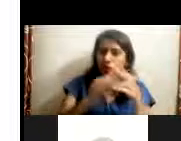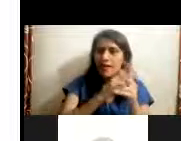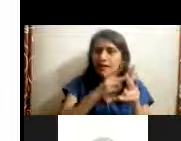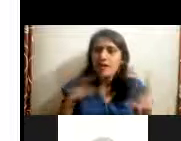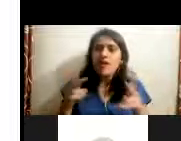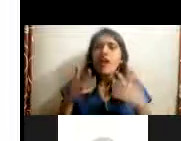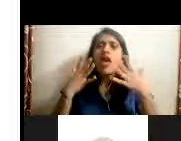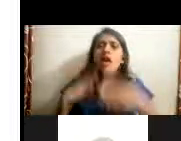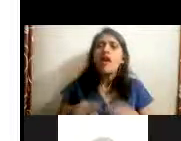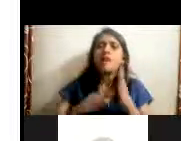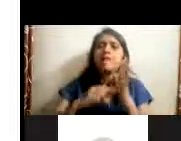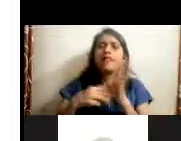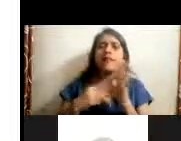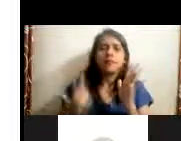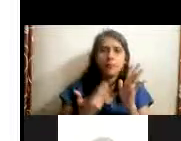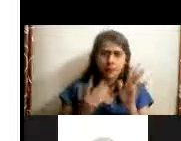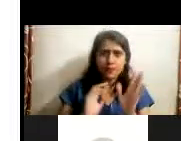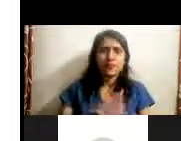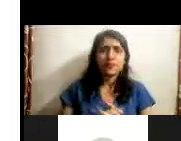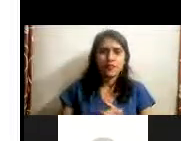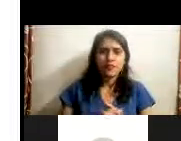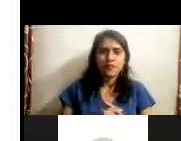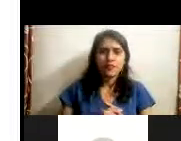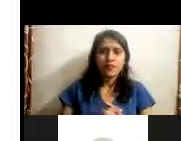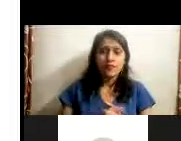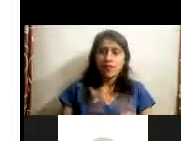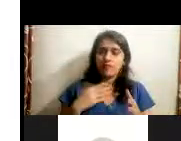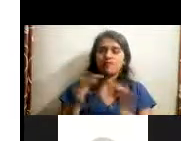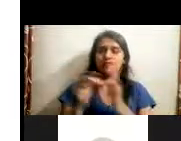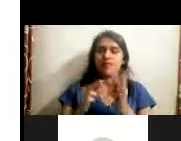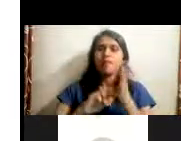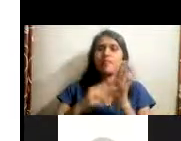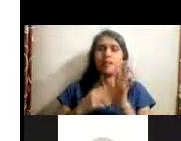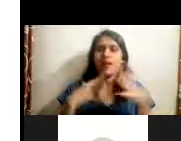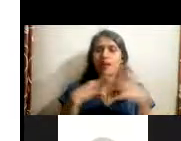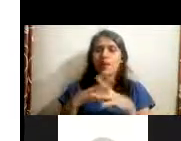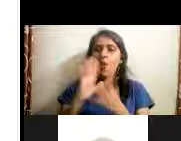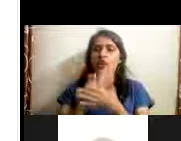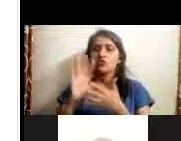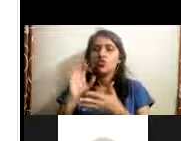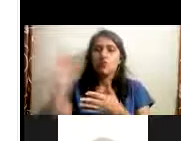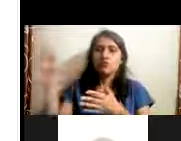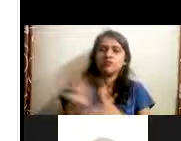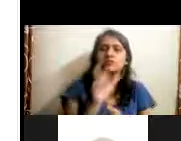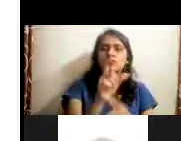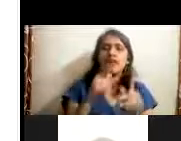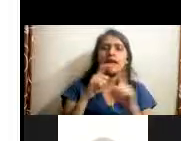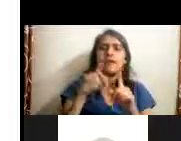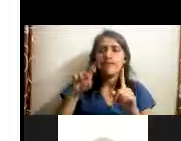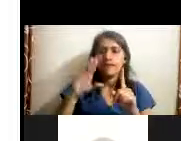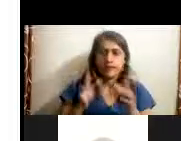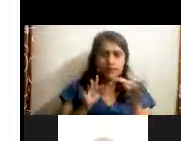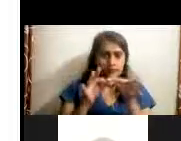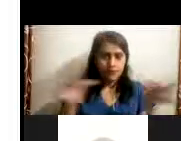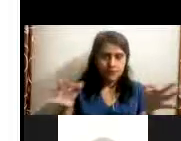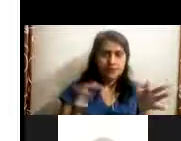health? So I have given the WHO definition, but apart from this, can you think